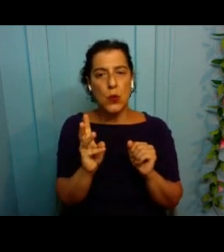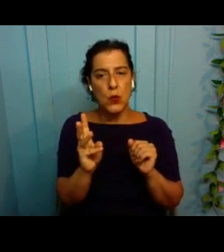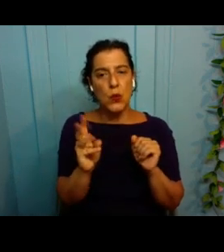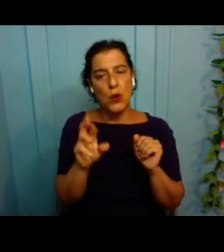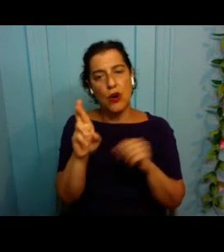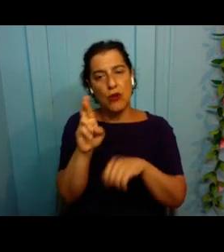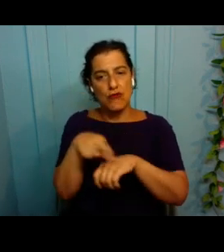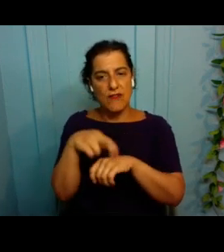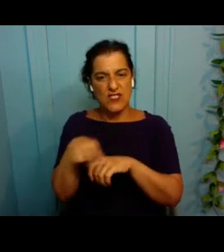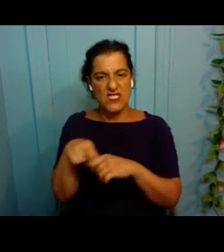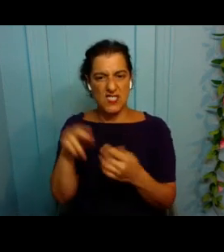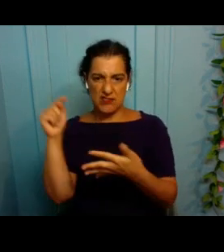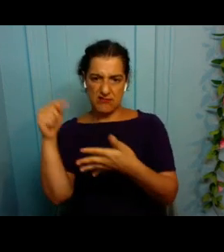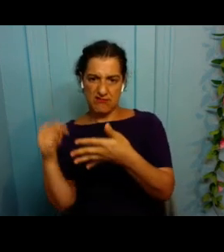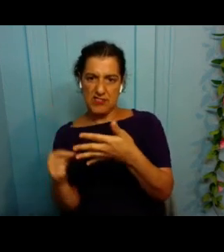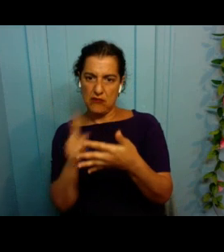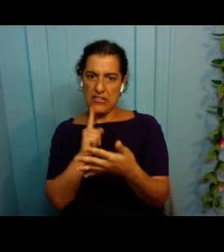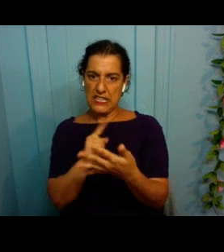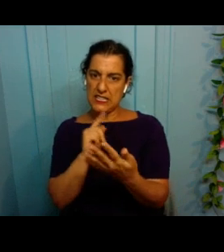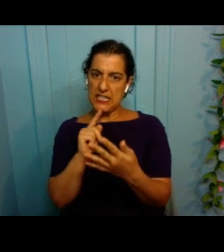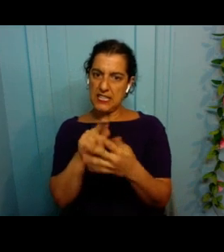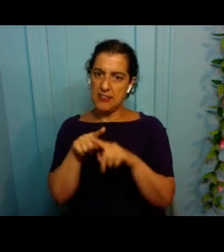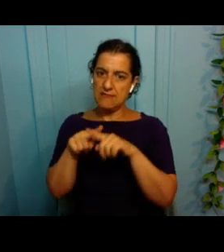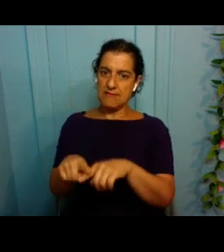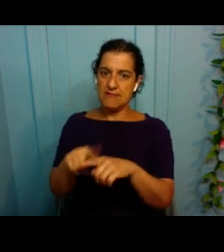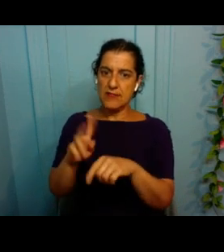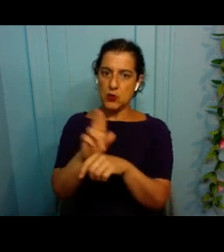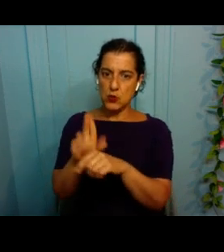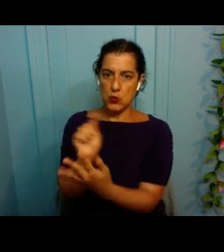references there that have been really helpful for me.